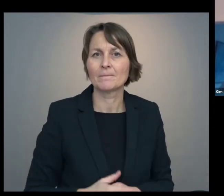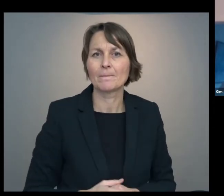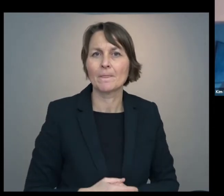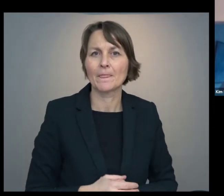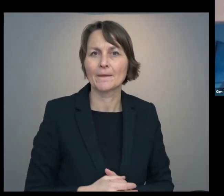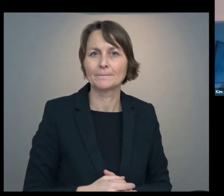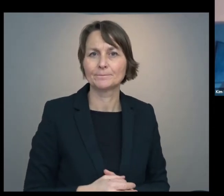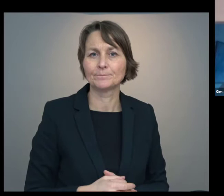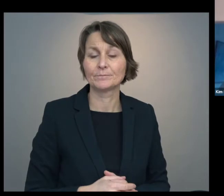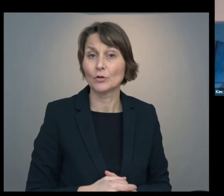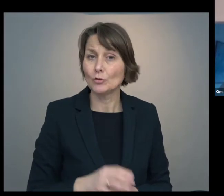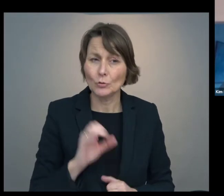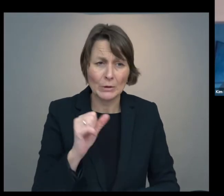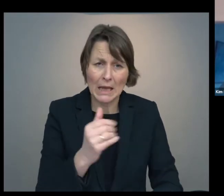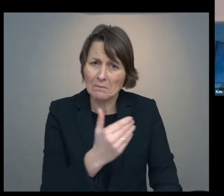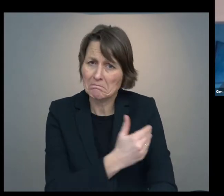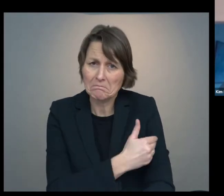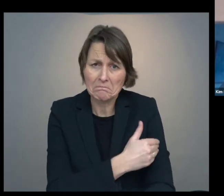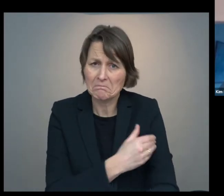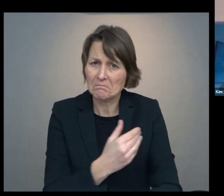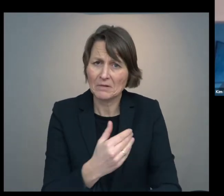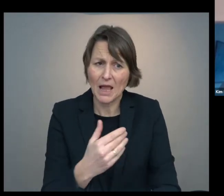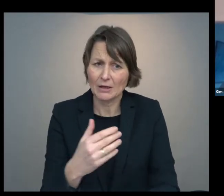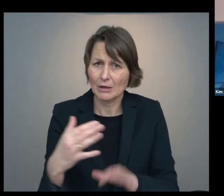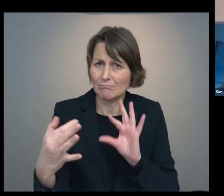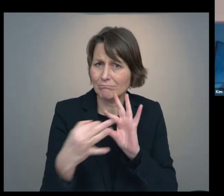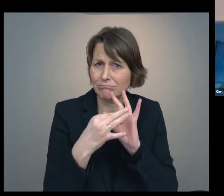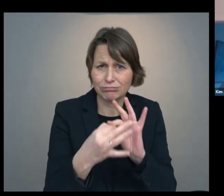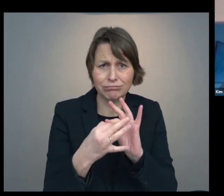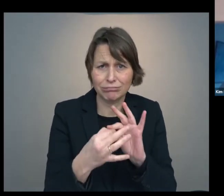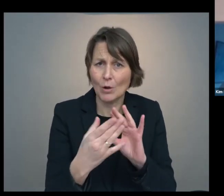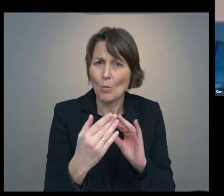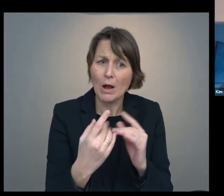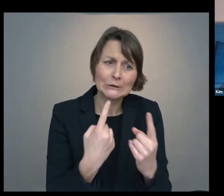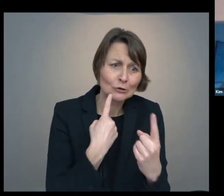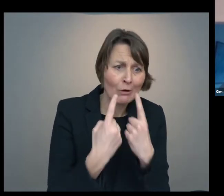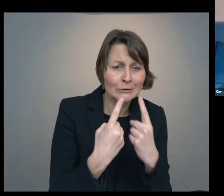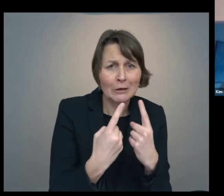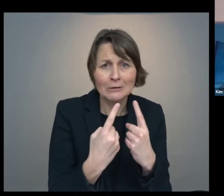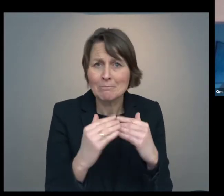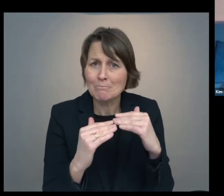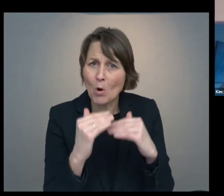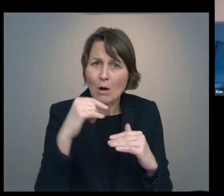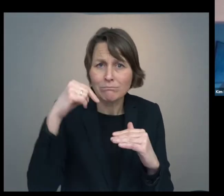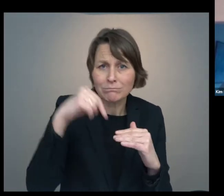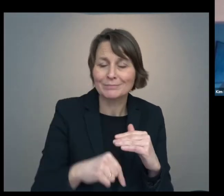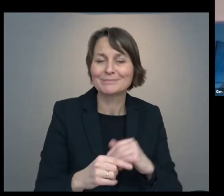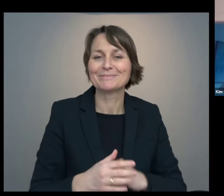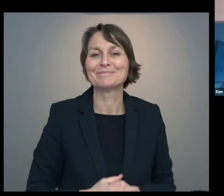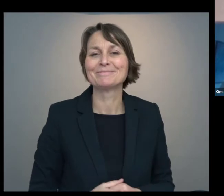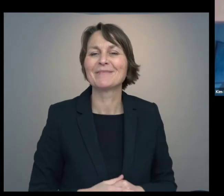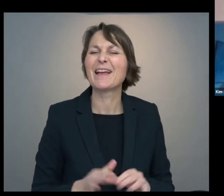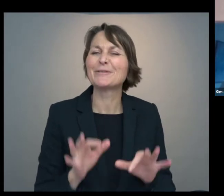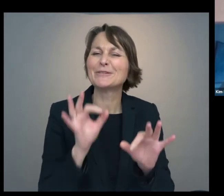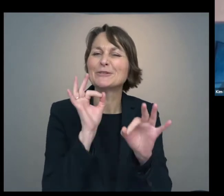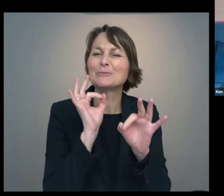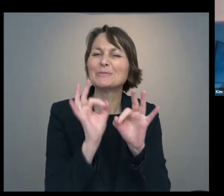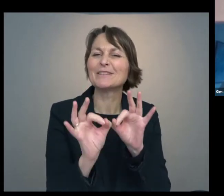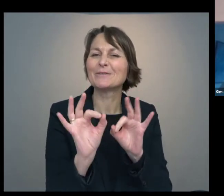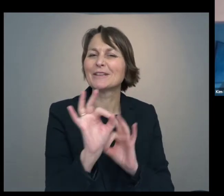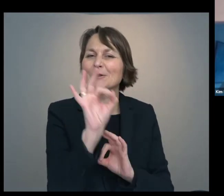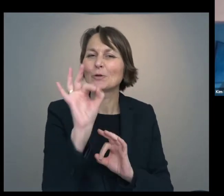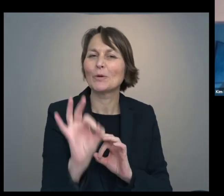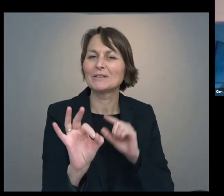public products, reach out to us. Like we love to talk about it. And I mean, there